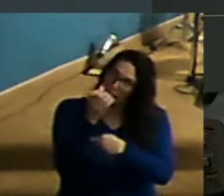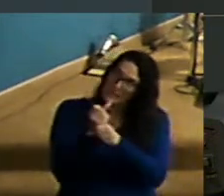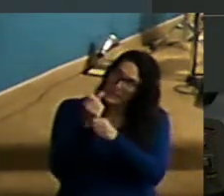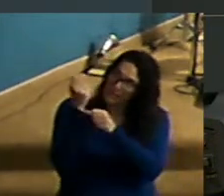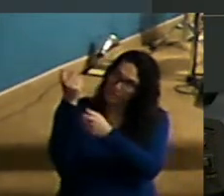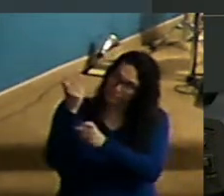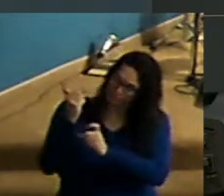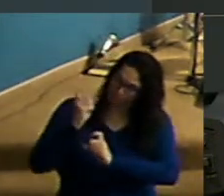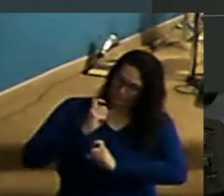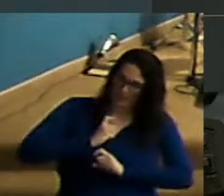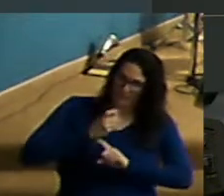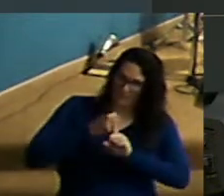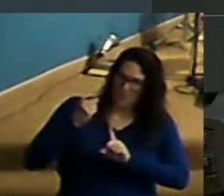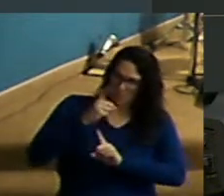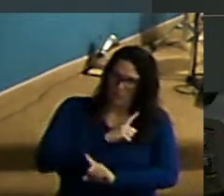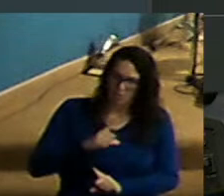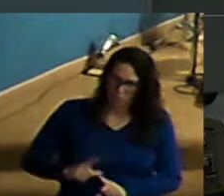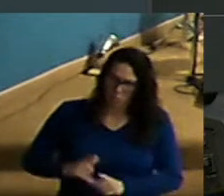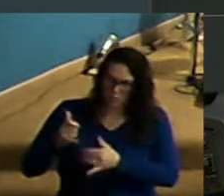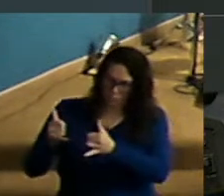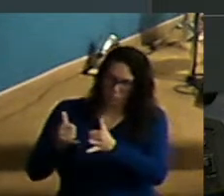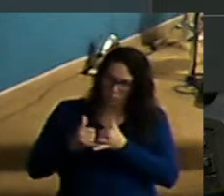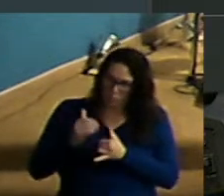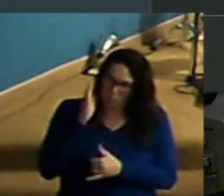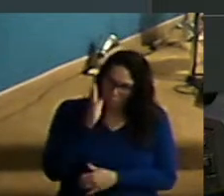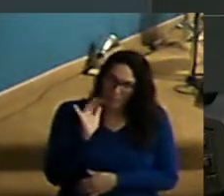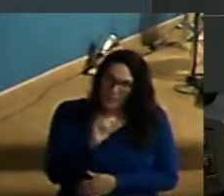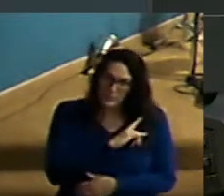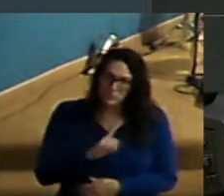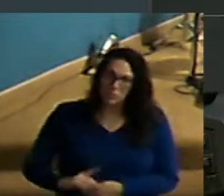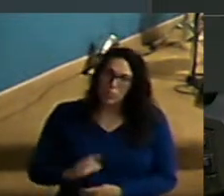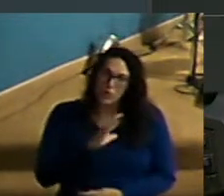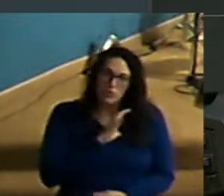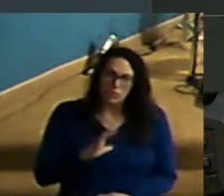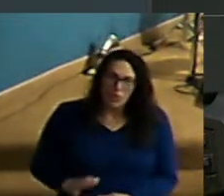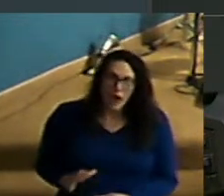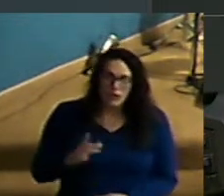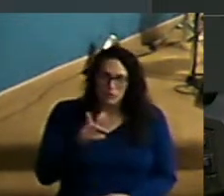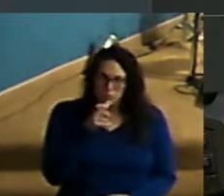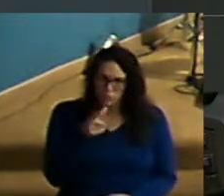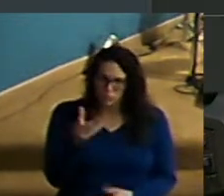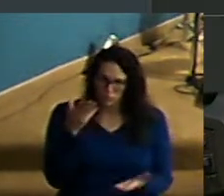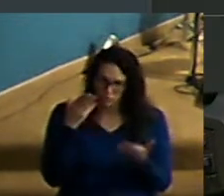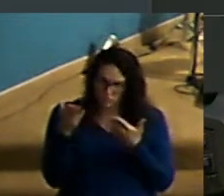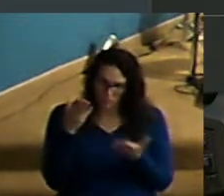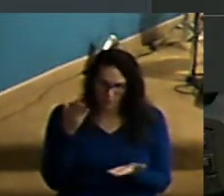Lord as a reward. It is the Lord Christ you are serving.